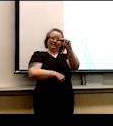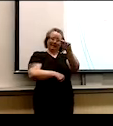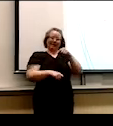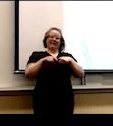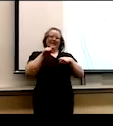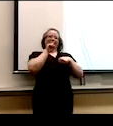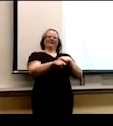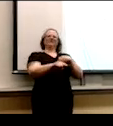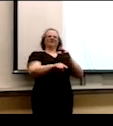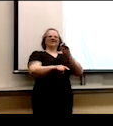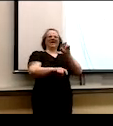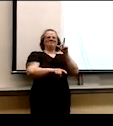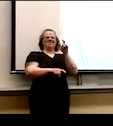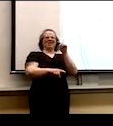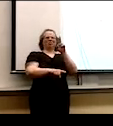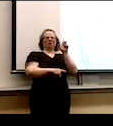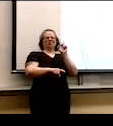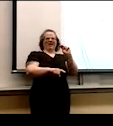years of school?